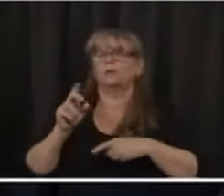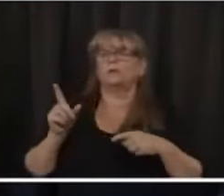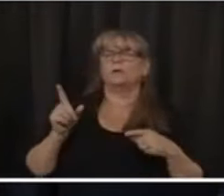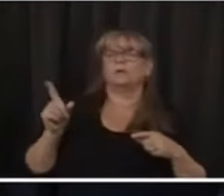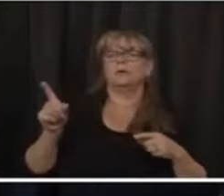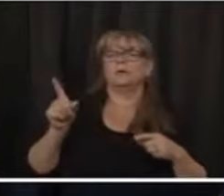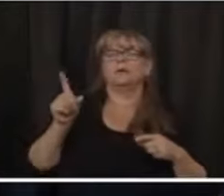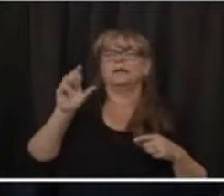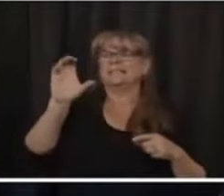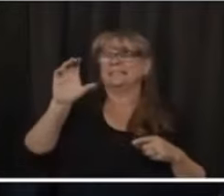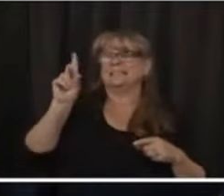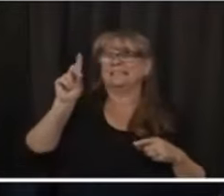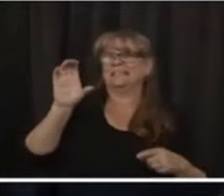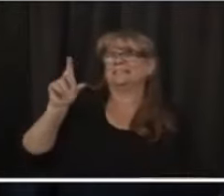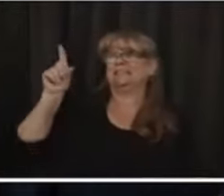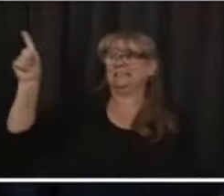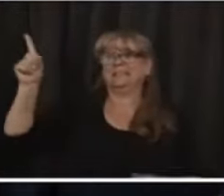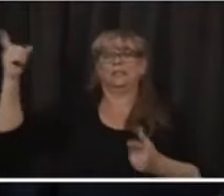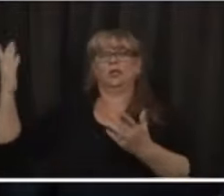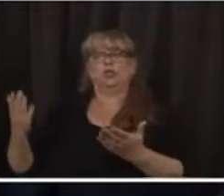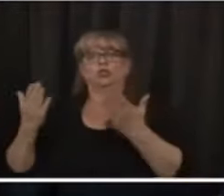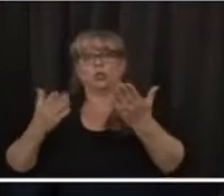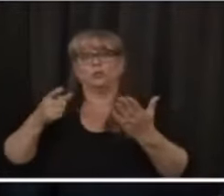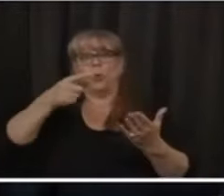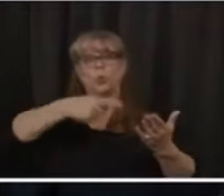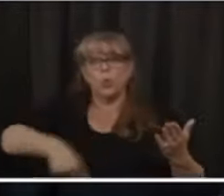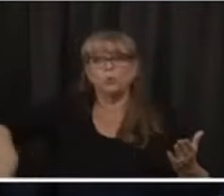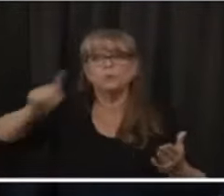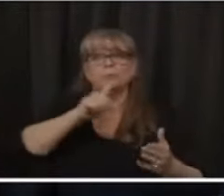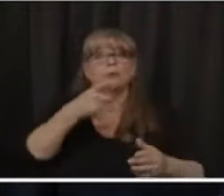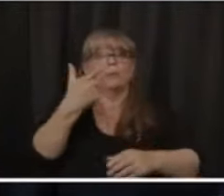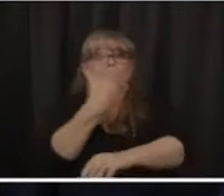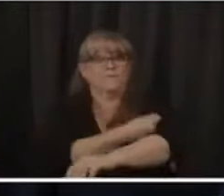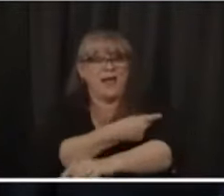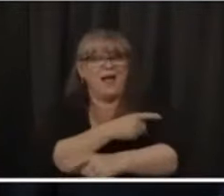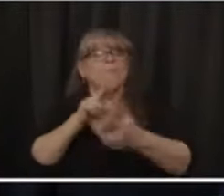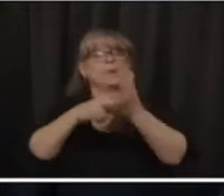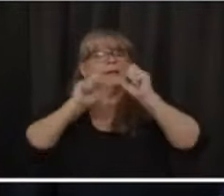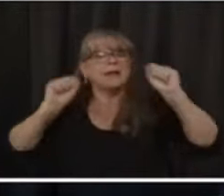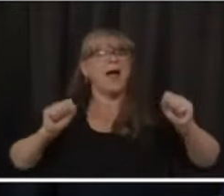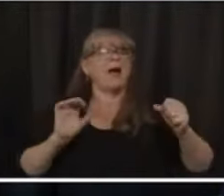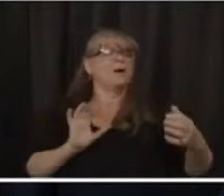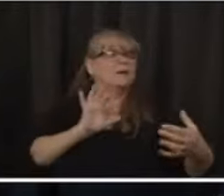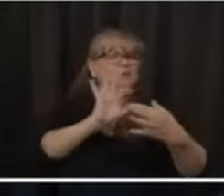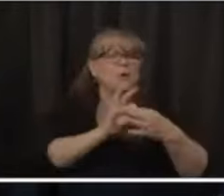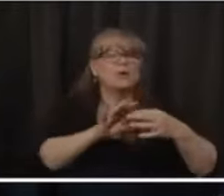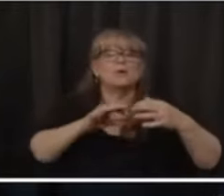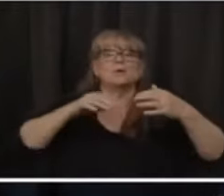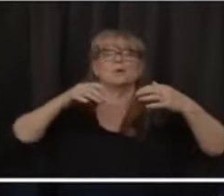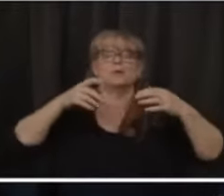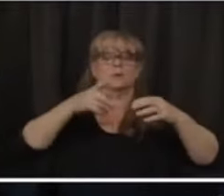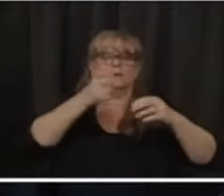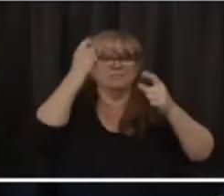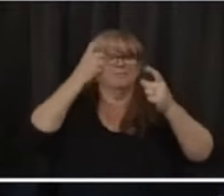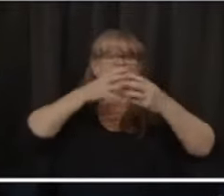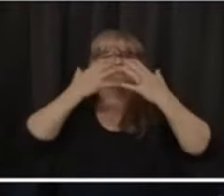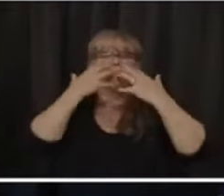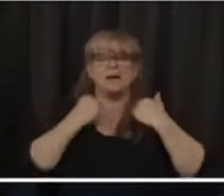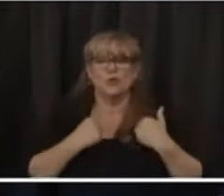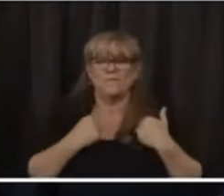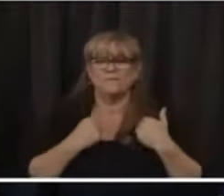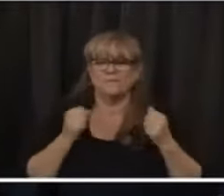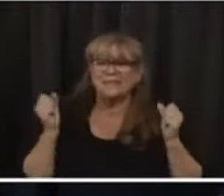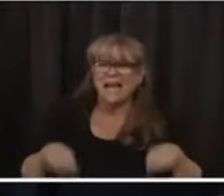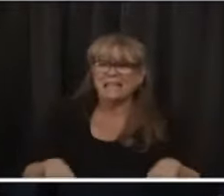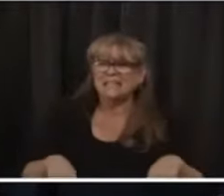they can participate in more activities, maskless, and be around other people. Is that guidance you support and want to see in Colorado?